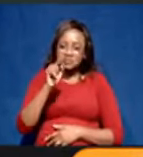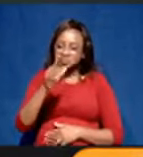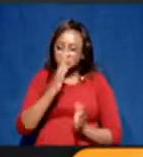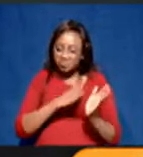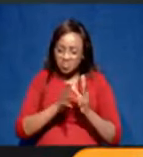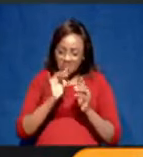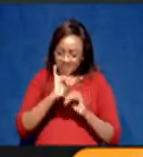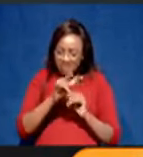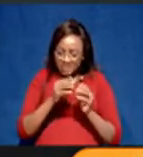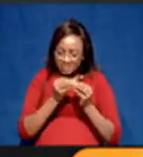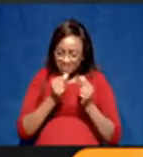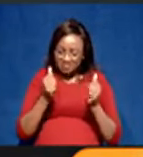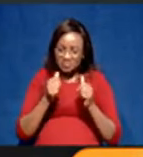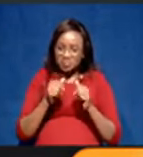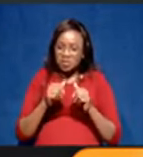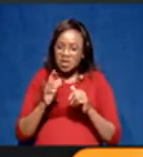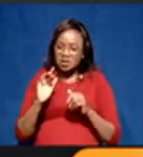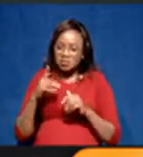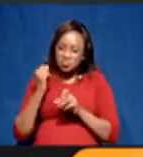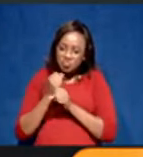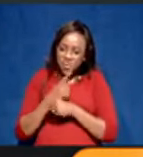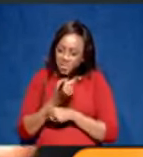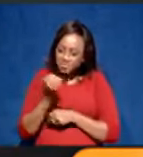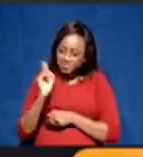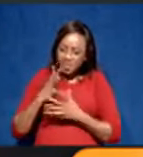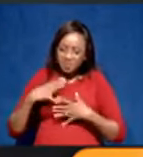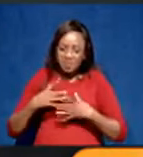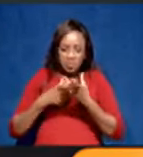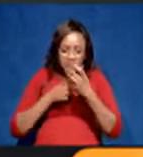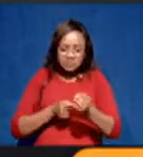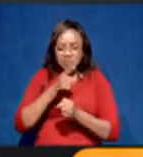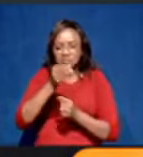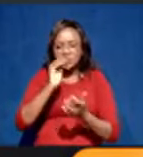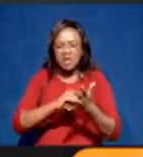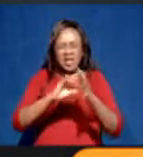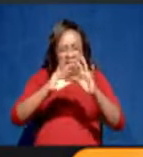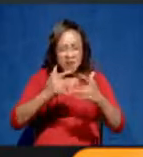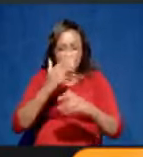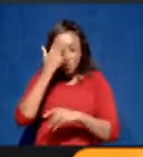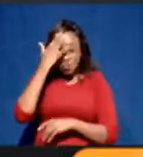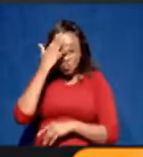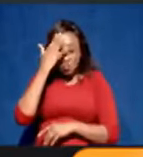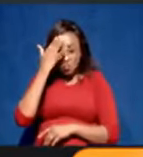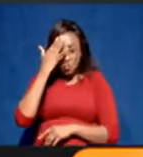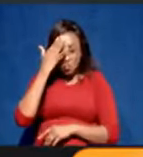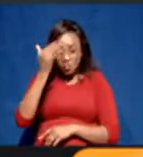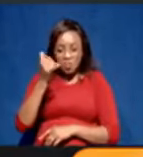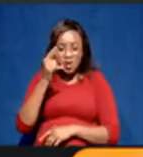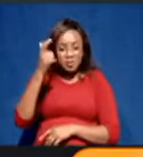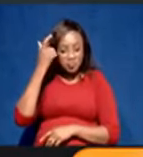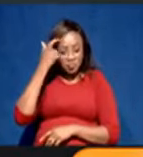plug that gap of trust? Because I hope you're aware that the levels of trust are really low.